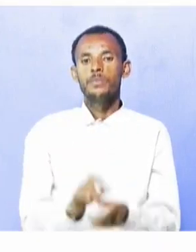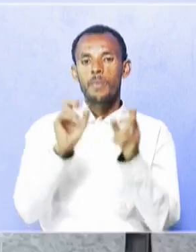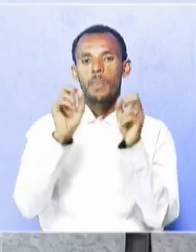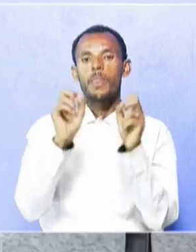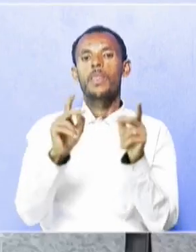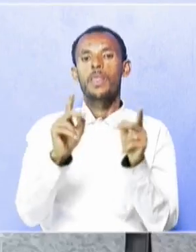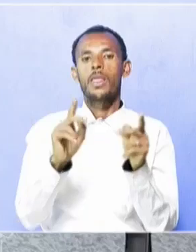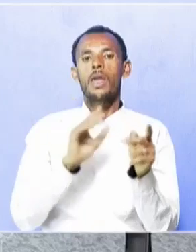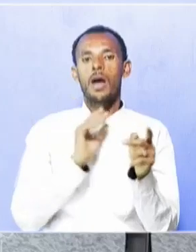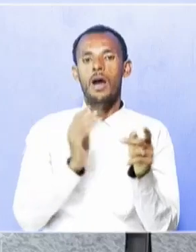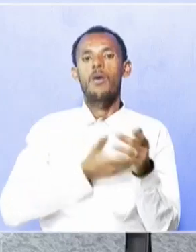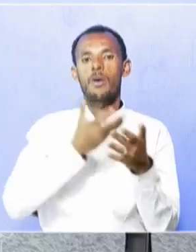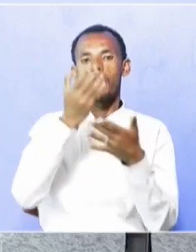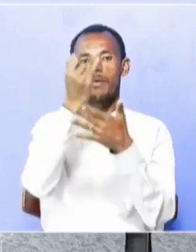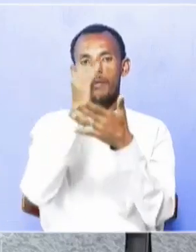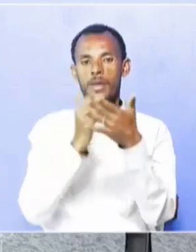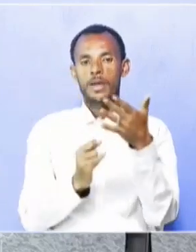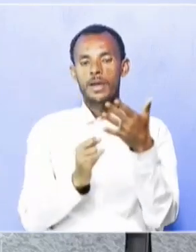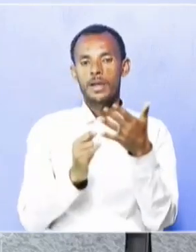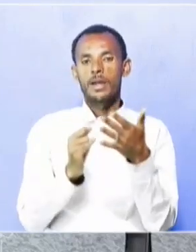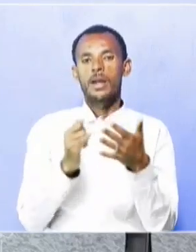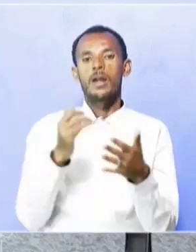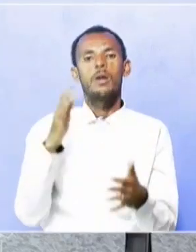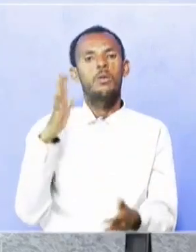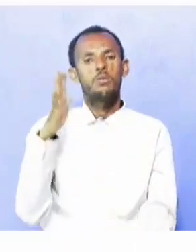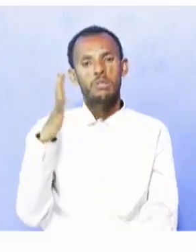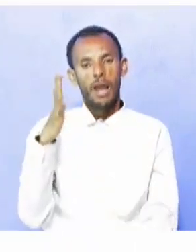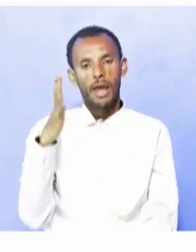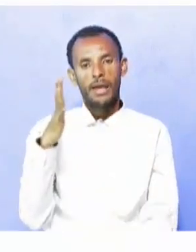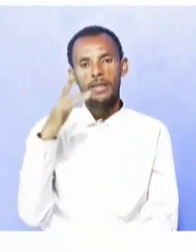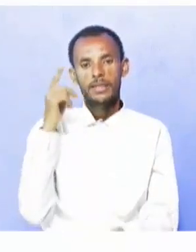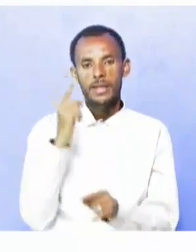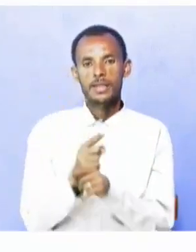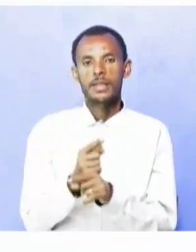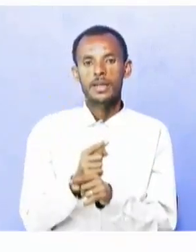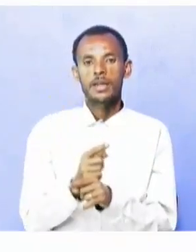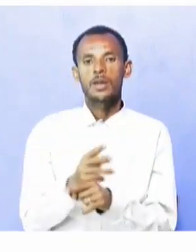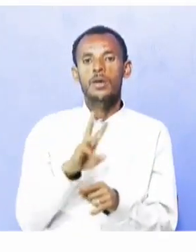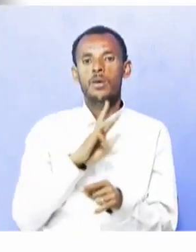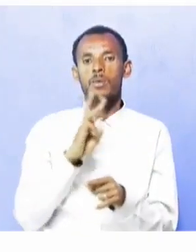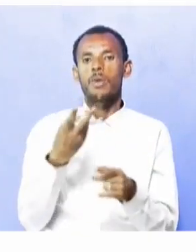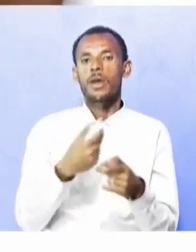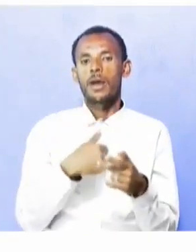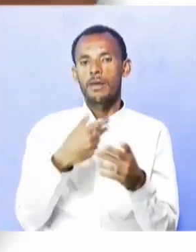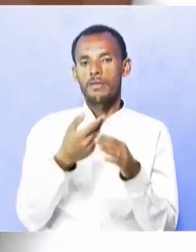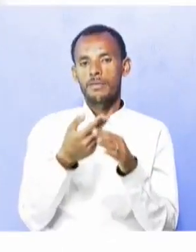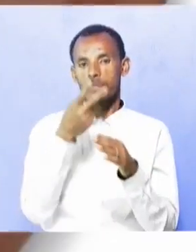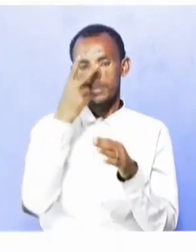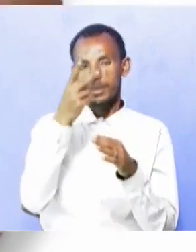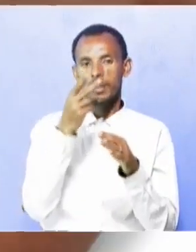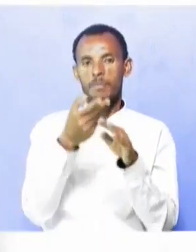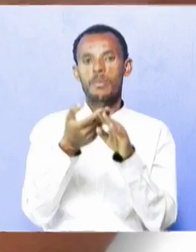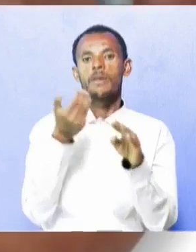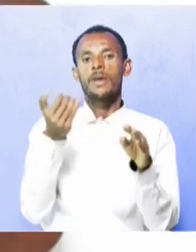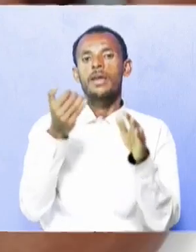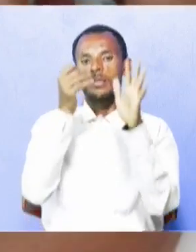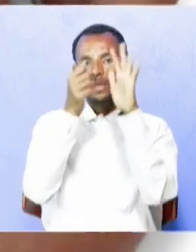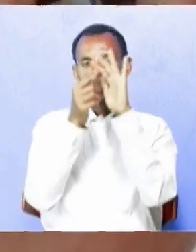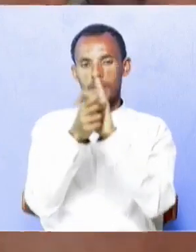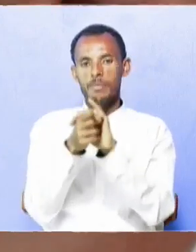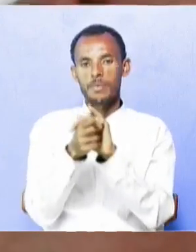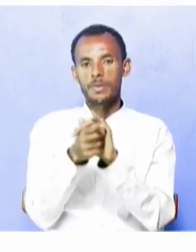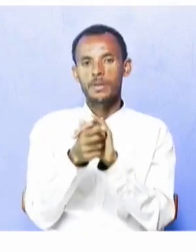Okay, our figure looks like exactly what we have seen in our previous